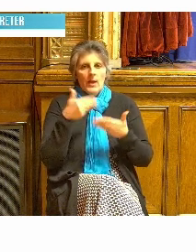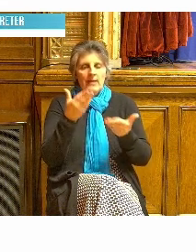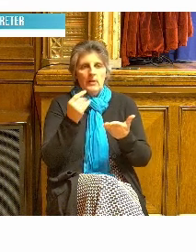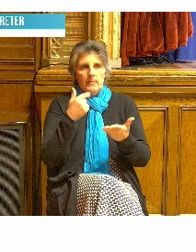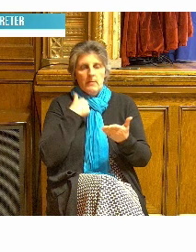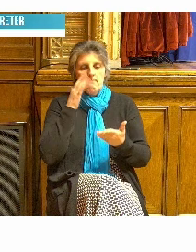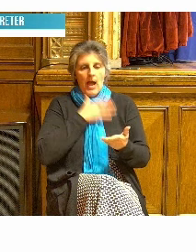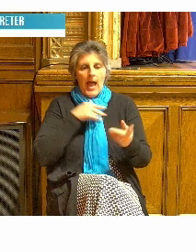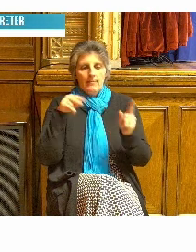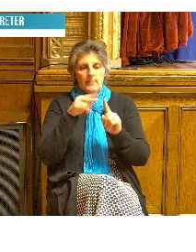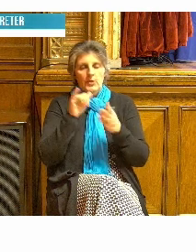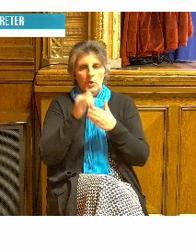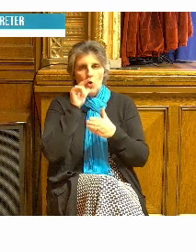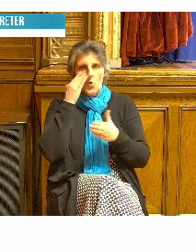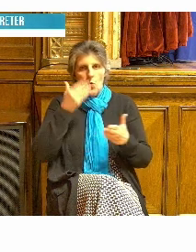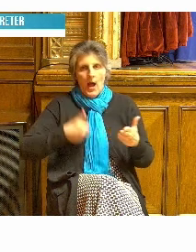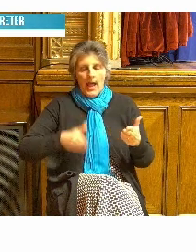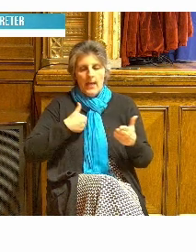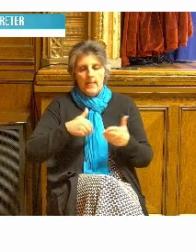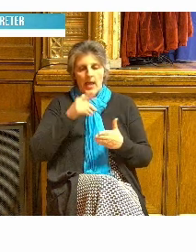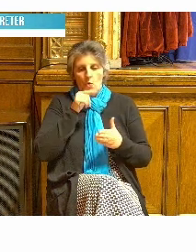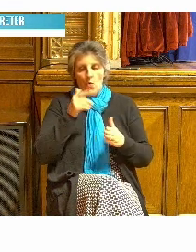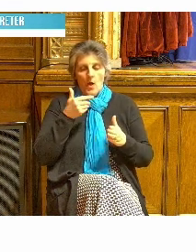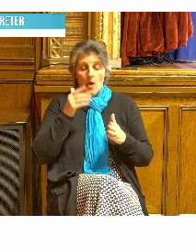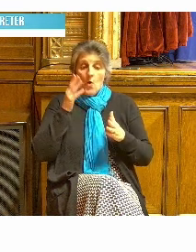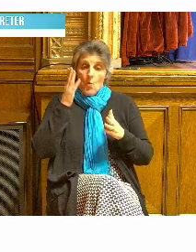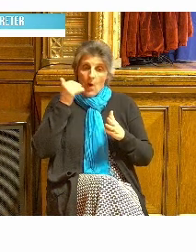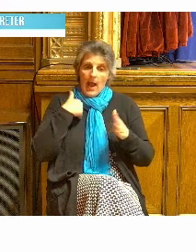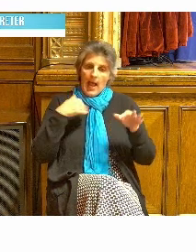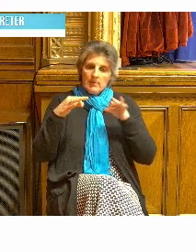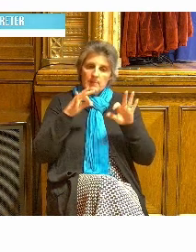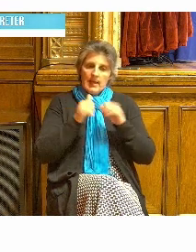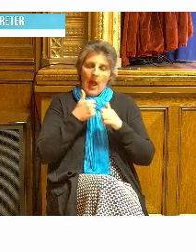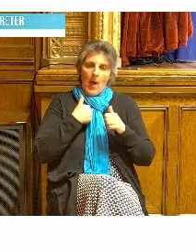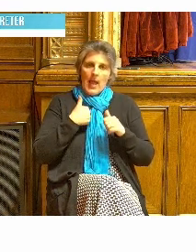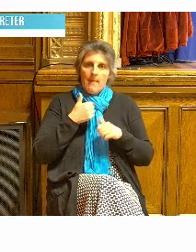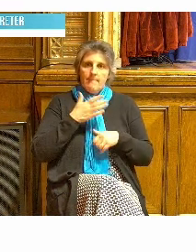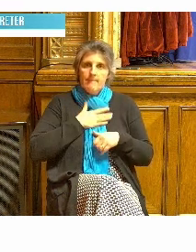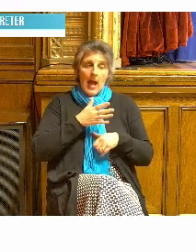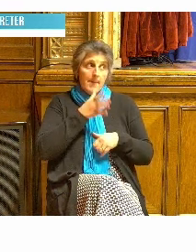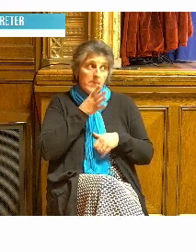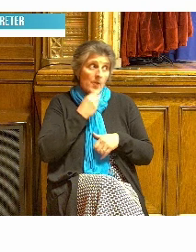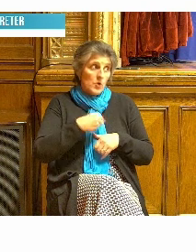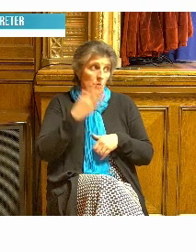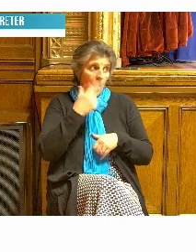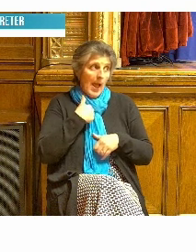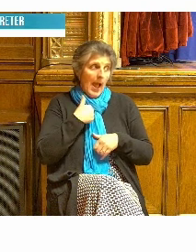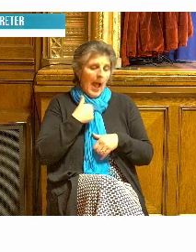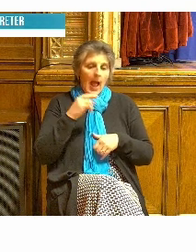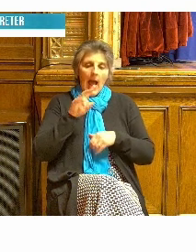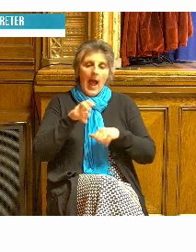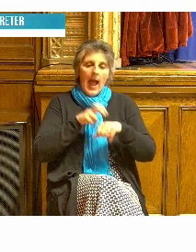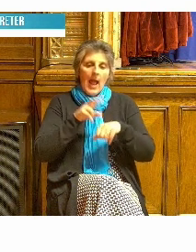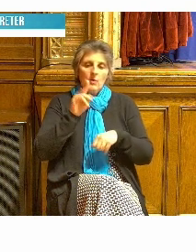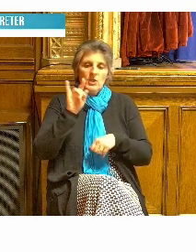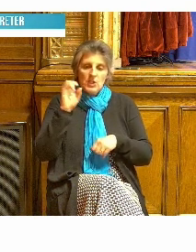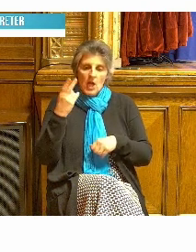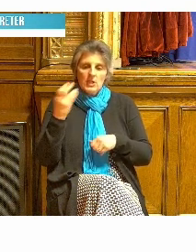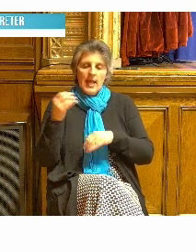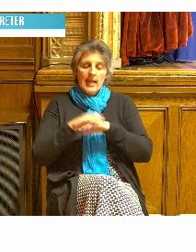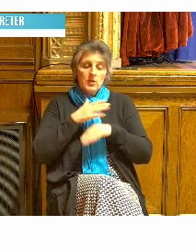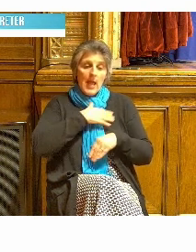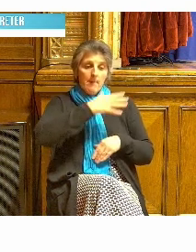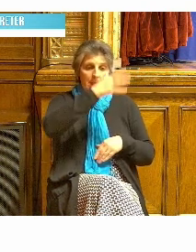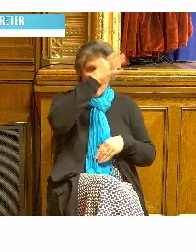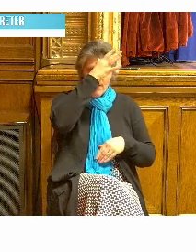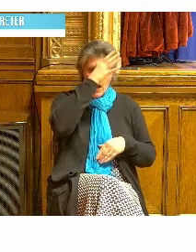my perspective so you know who I am and why I'm speaking the way I am. My mother is white, Irish, Dutch, and English, and my father is